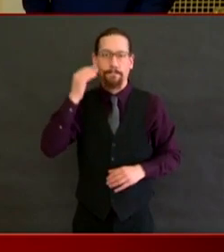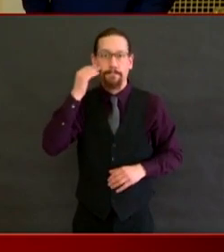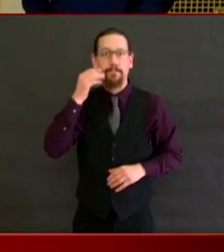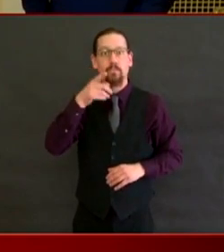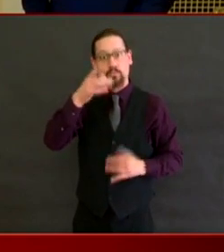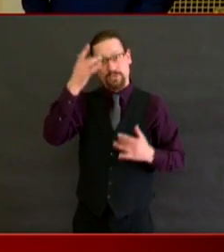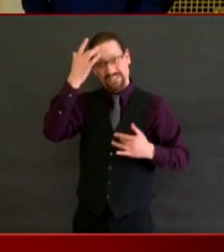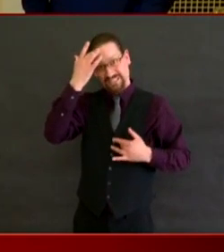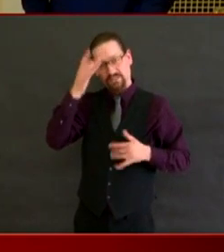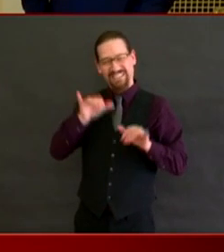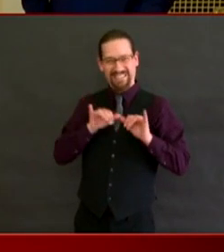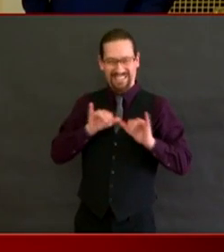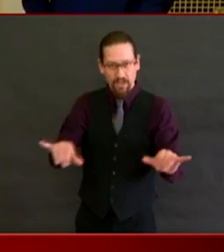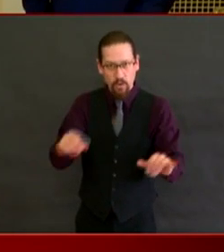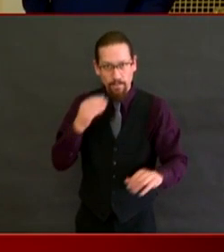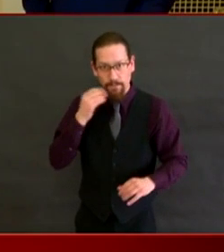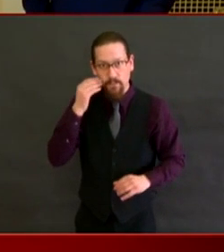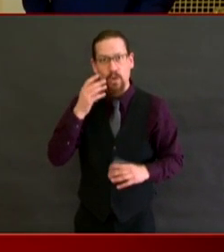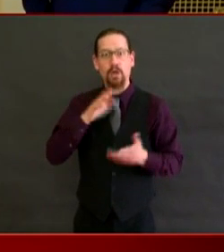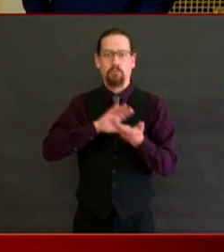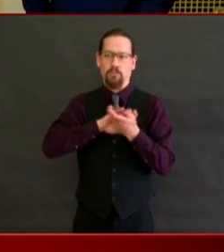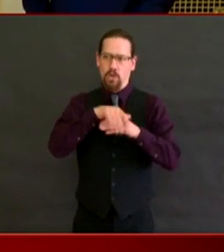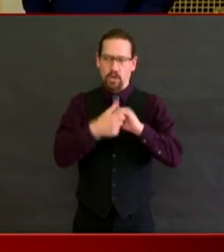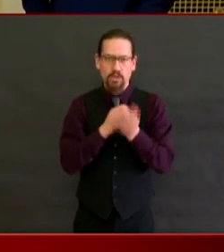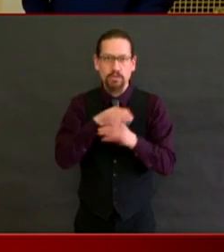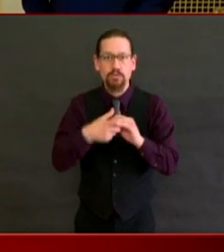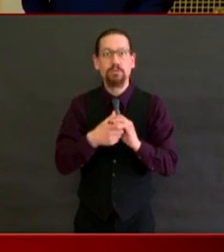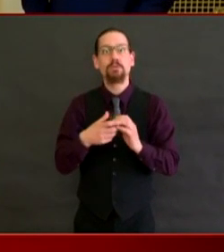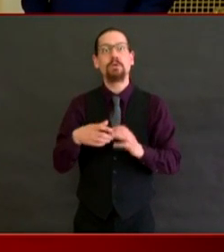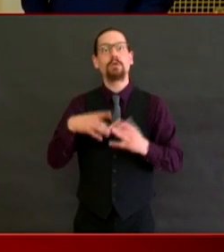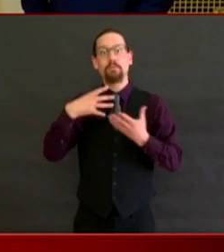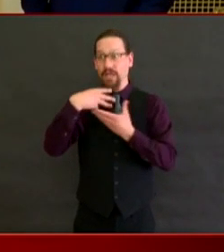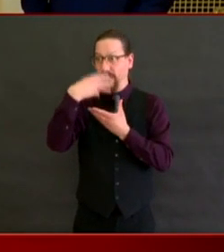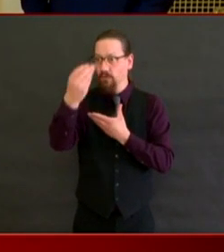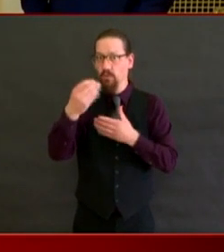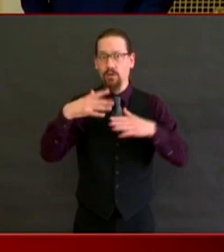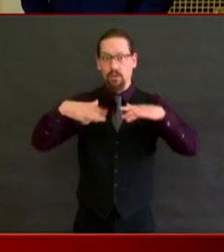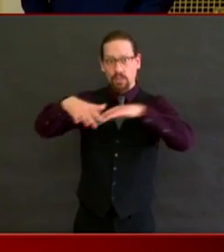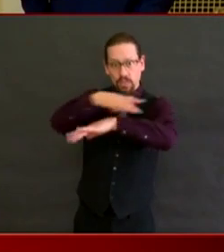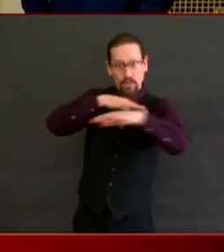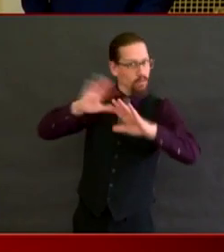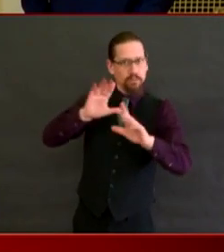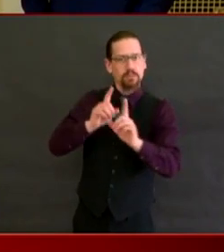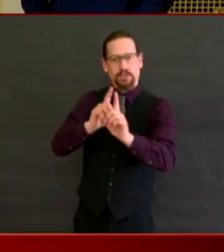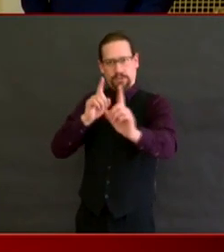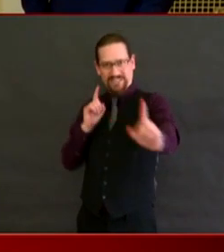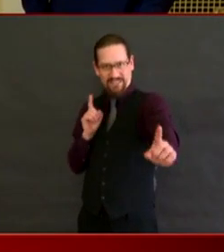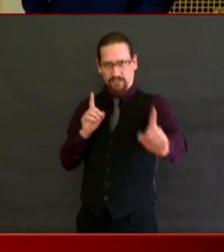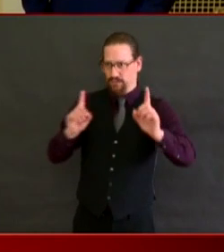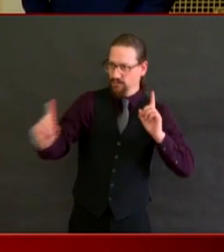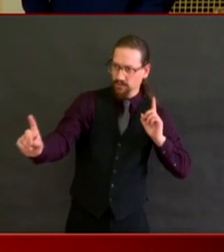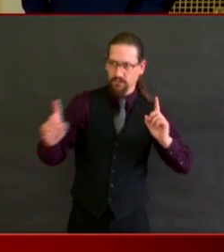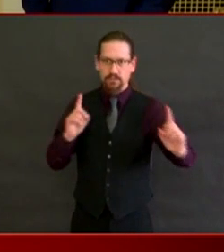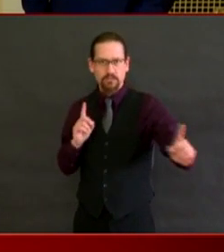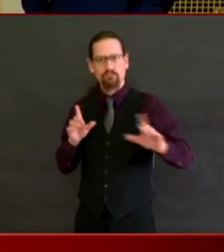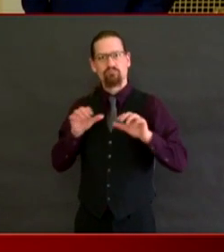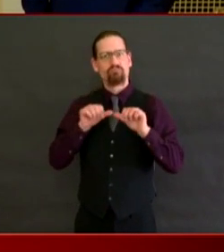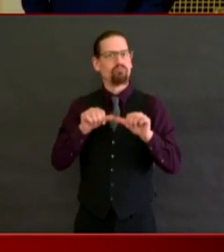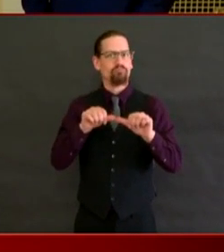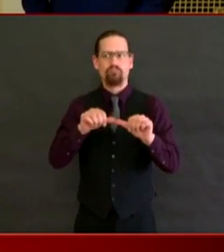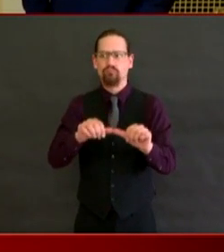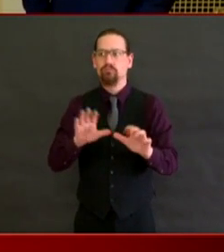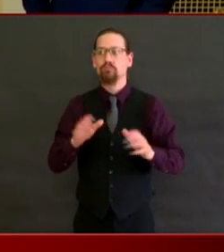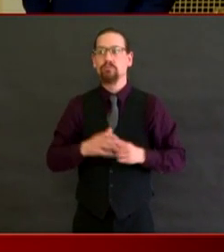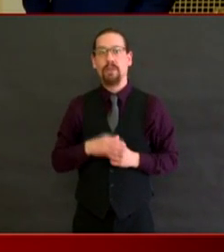are every bit as important, if not more important. And if you are sick at all, slight fever,